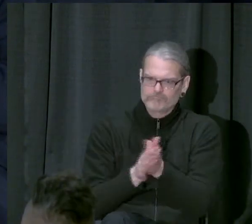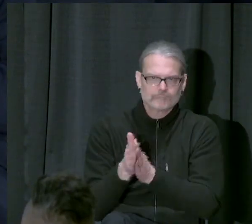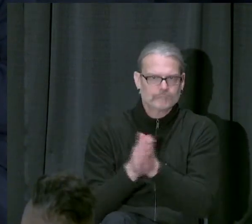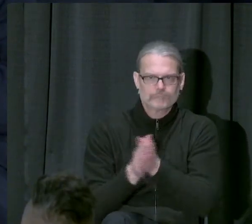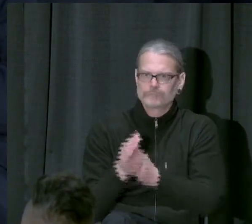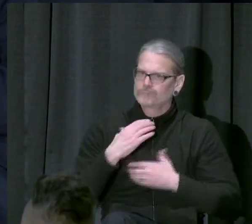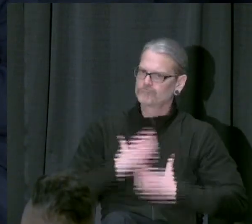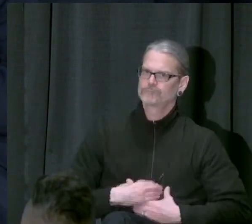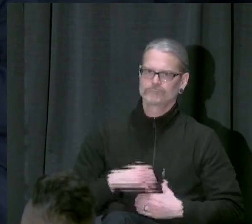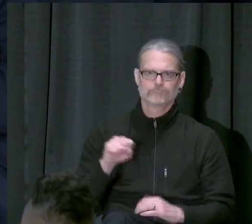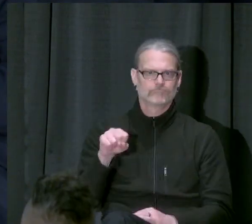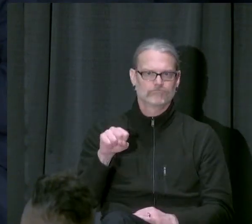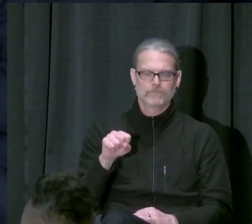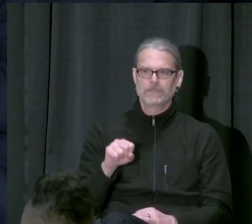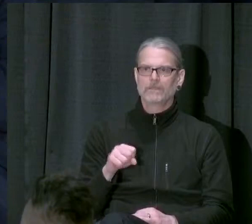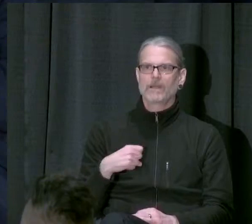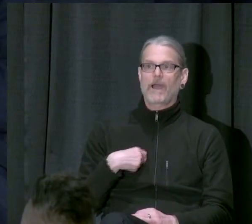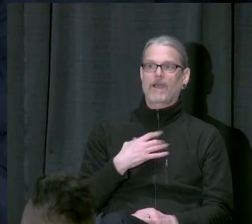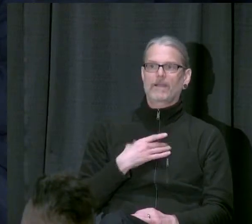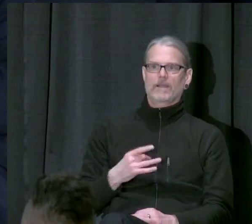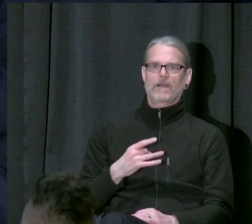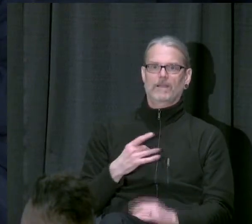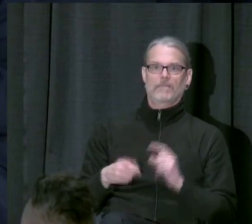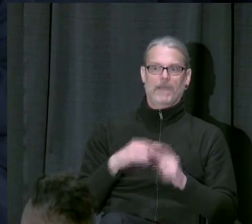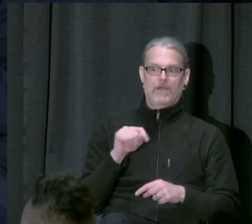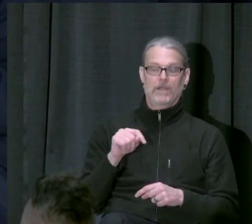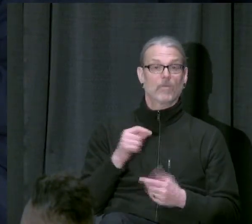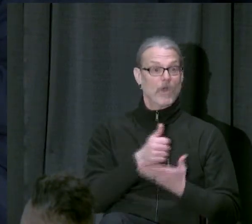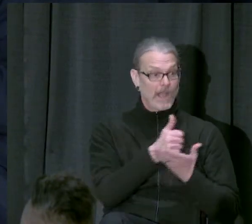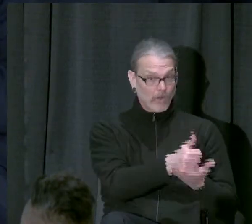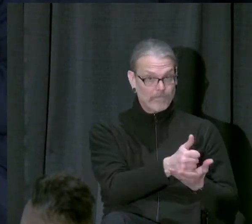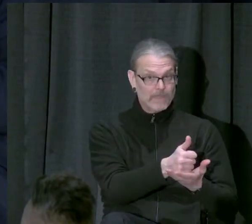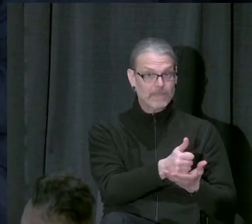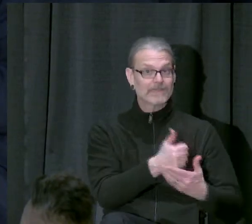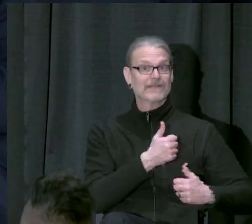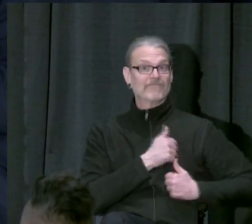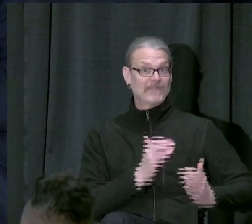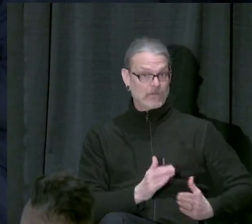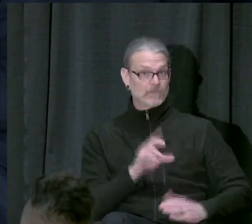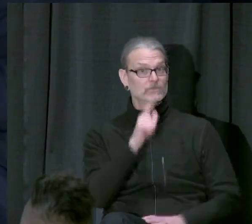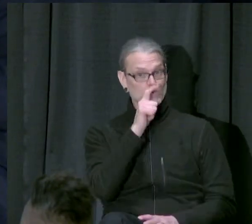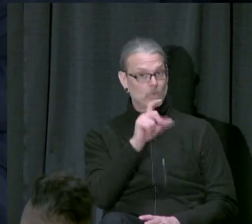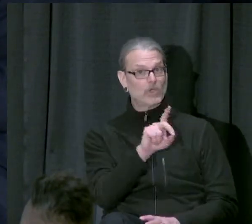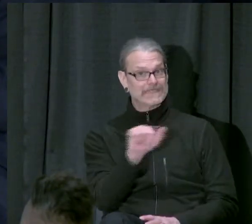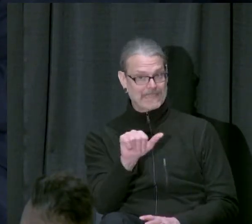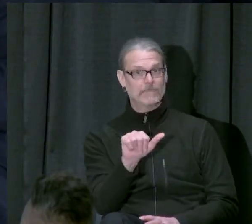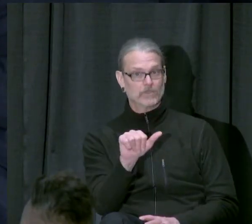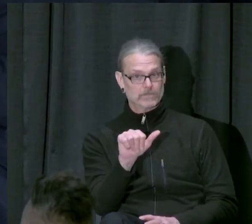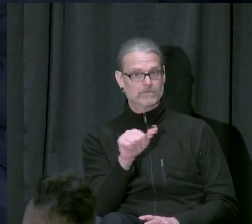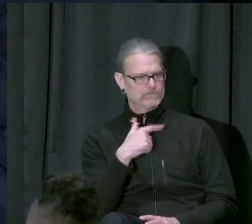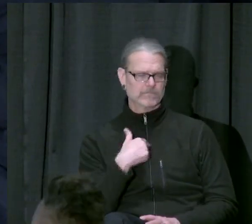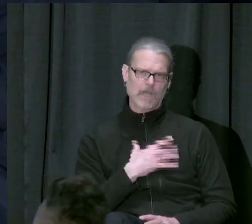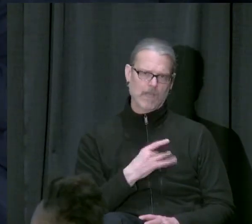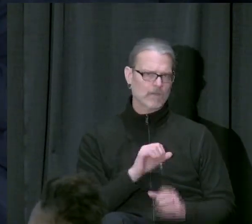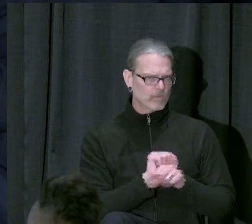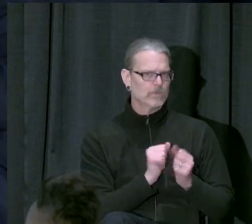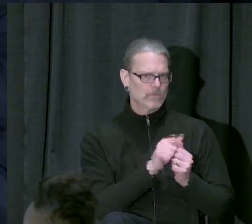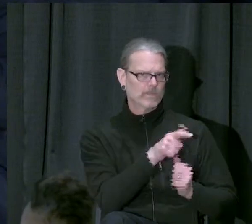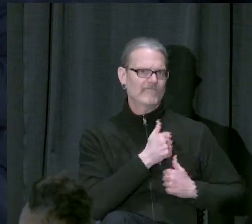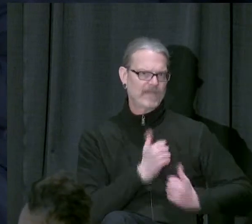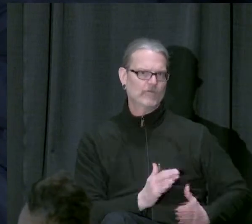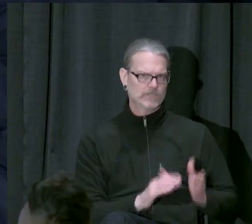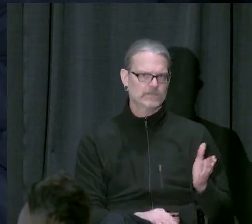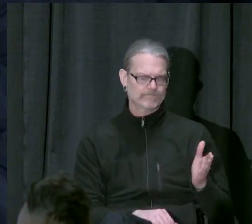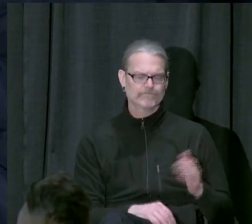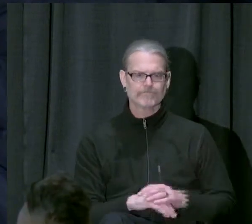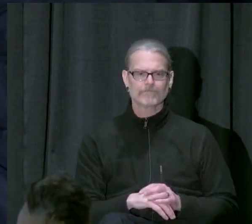the thing that I like about it is we're helping disabled veterans, very close to something I've always enjoyed working with,